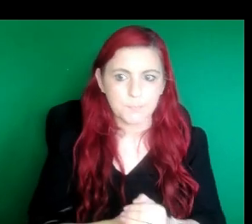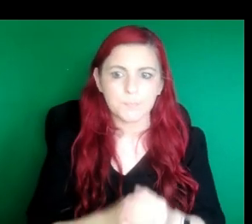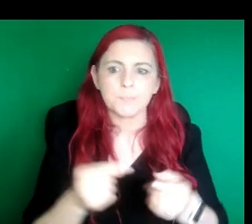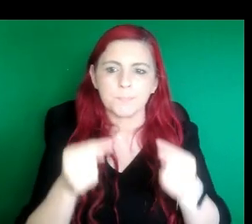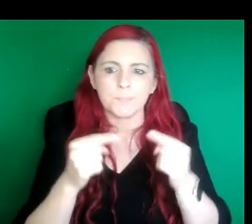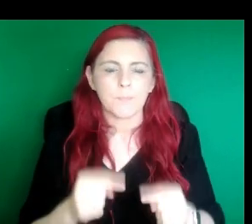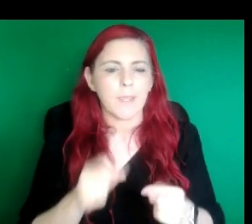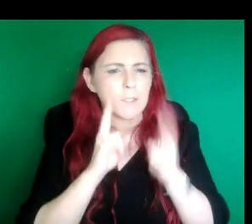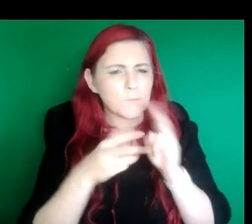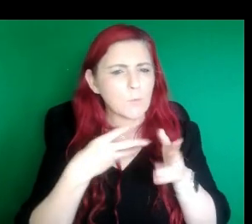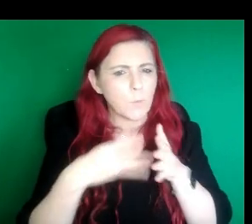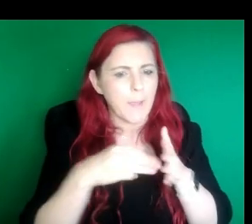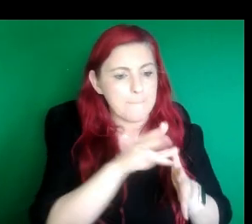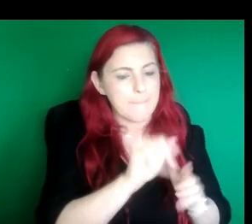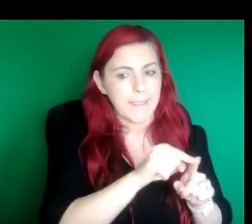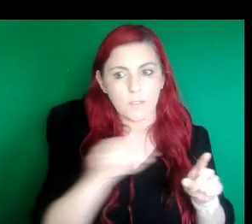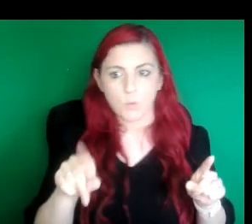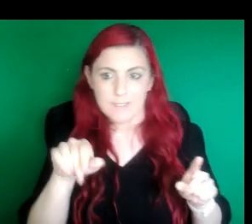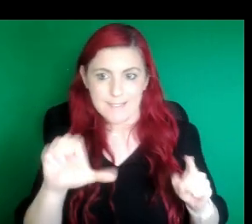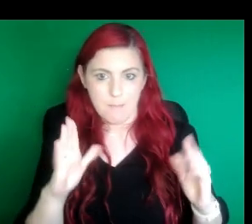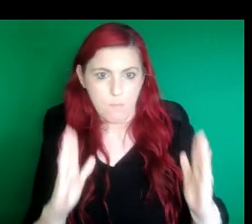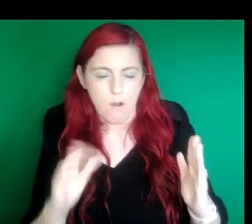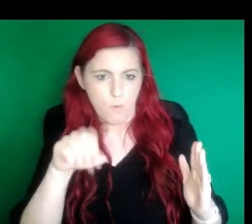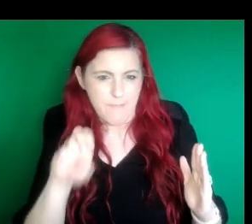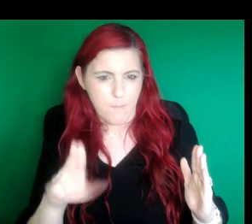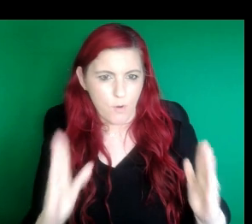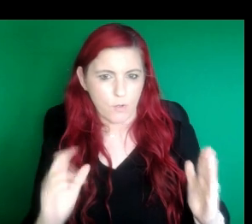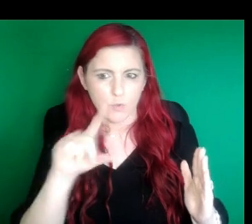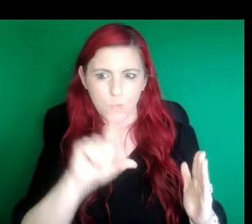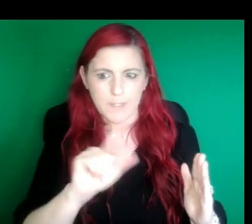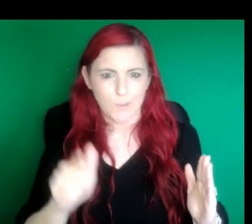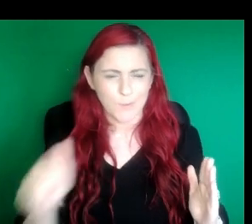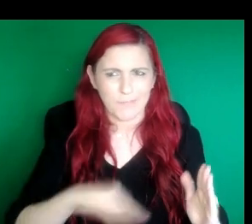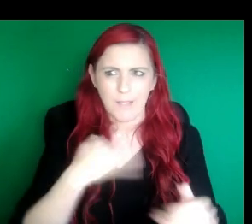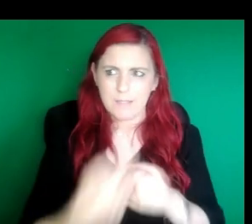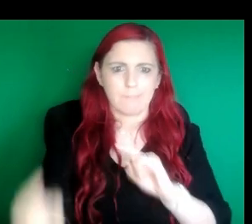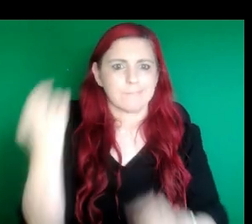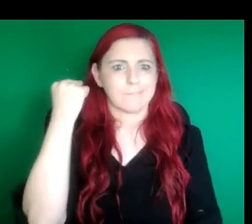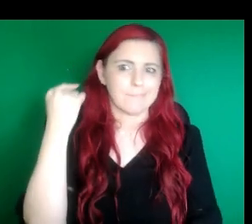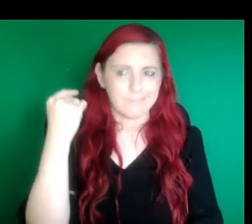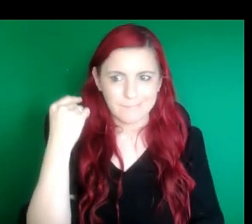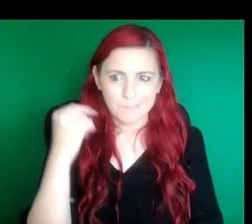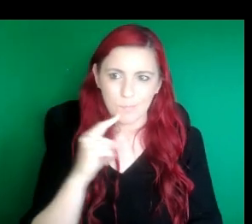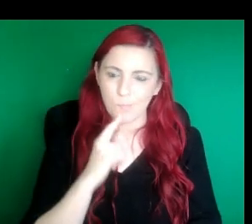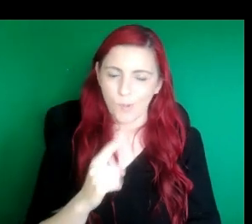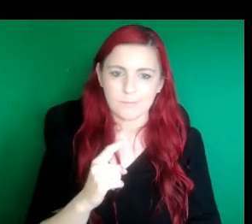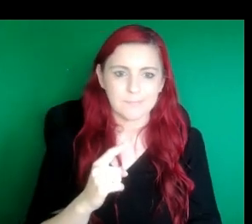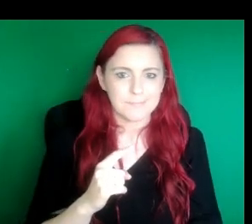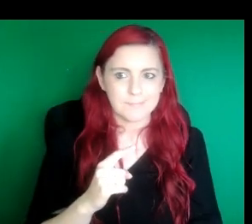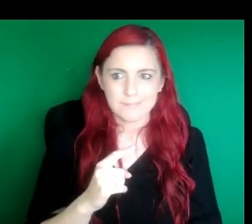And I did those interviews between May and November of 2022, which seems like quite a while ago now. But